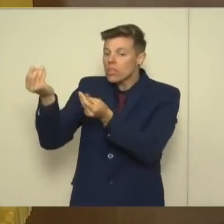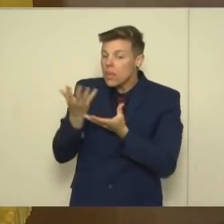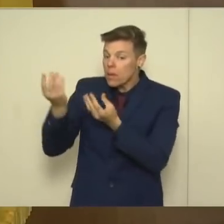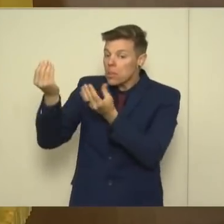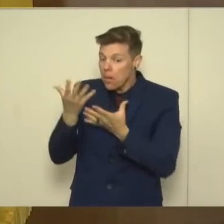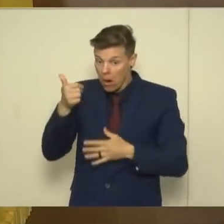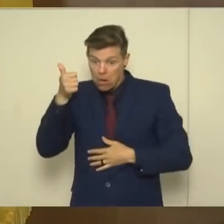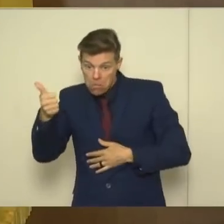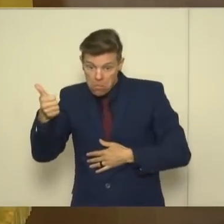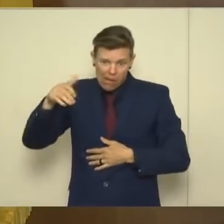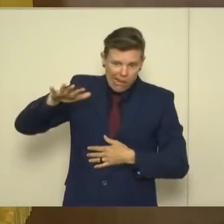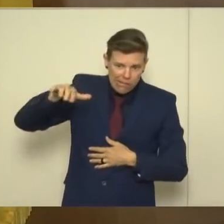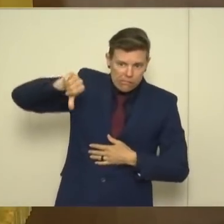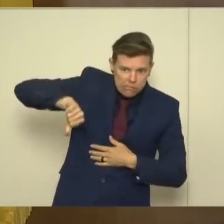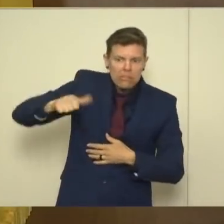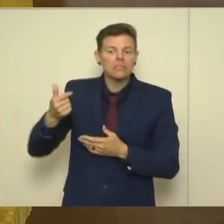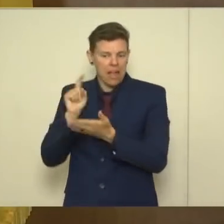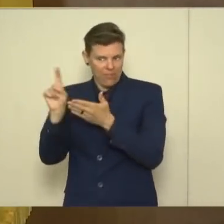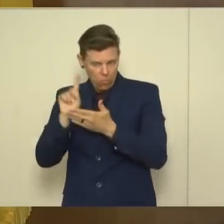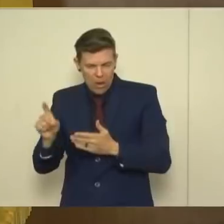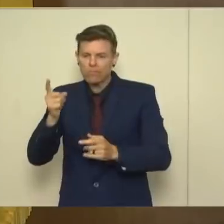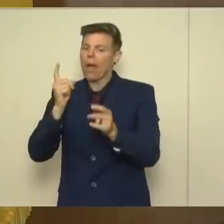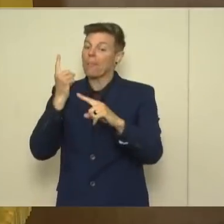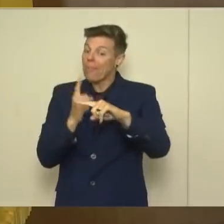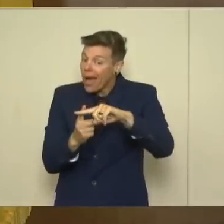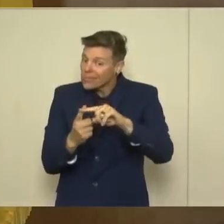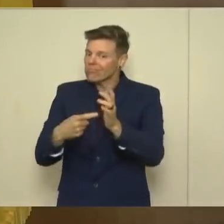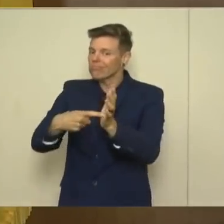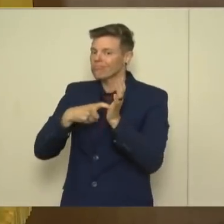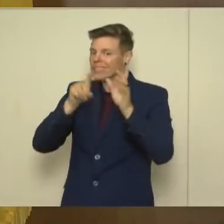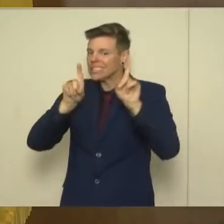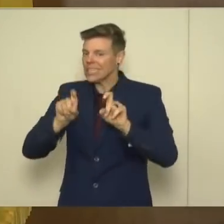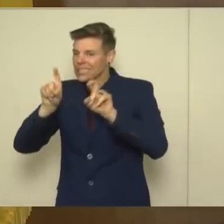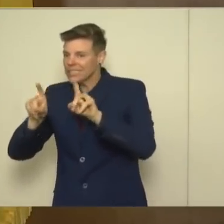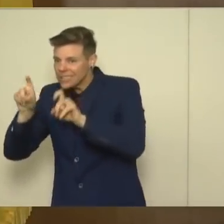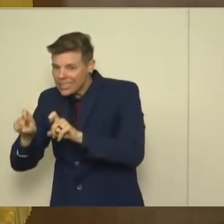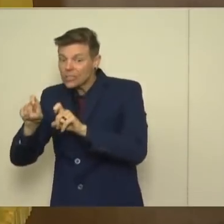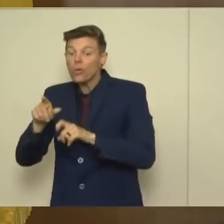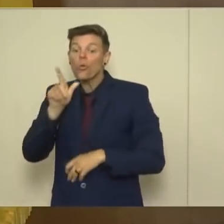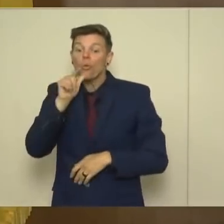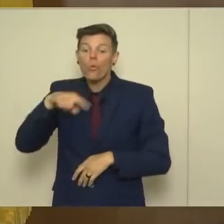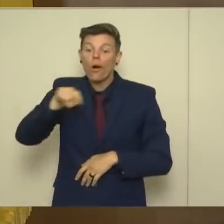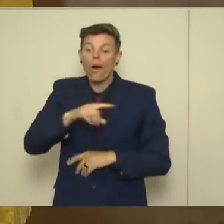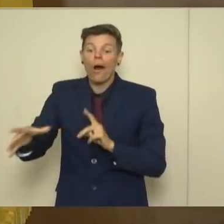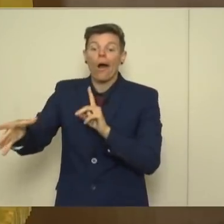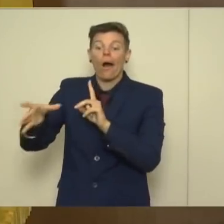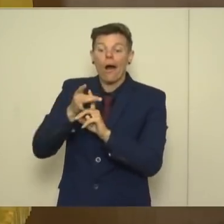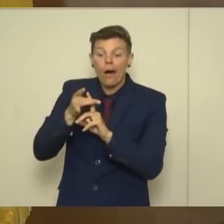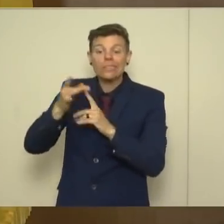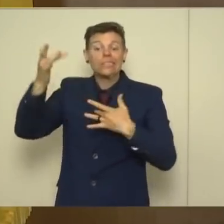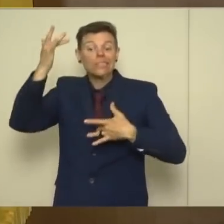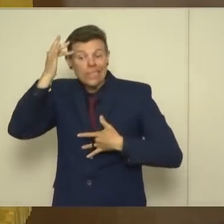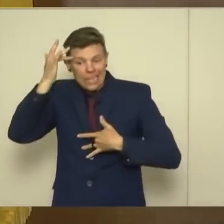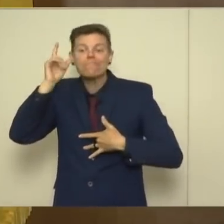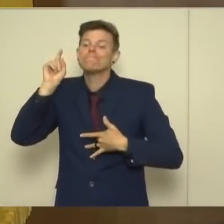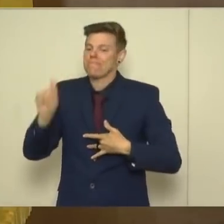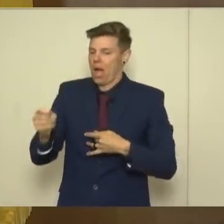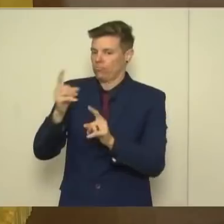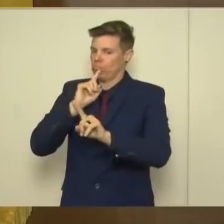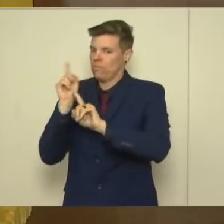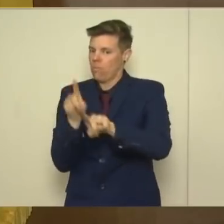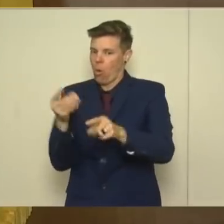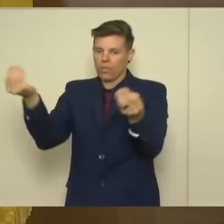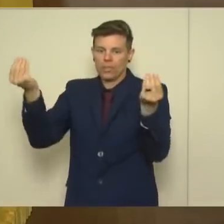case gets to the epidemiology department at the Department of Health, so we know what's going on in almost real